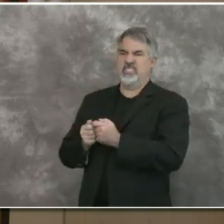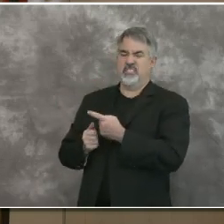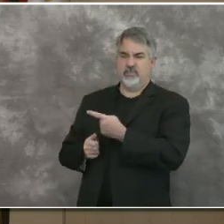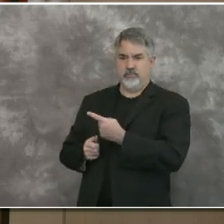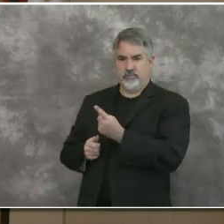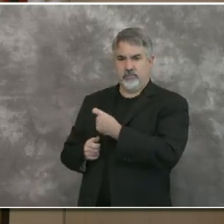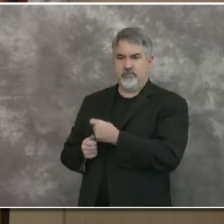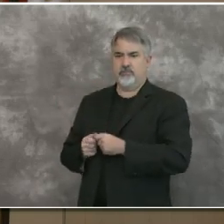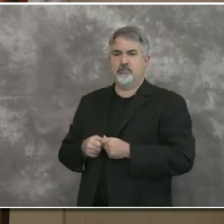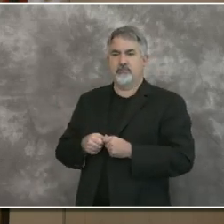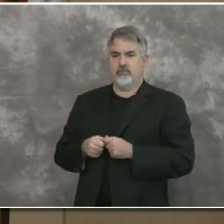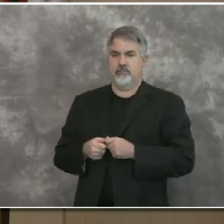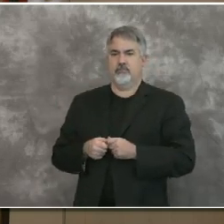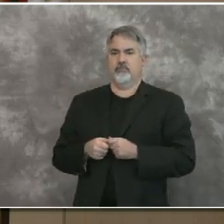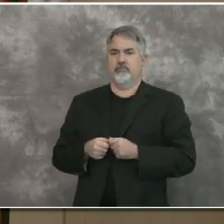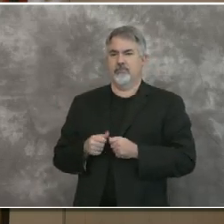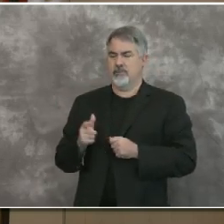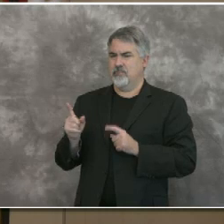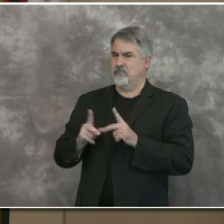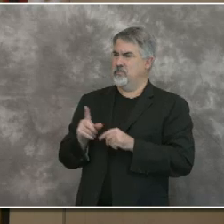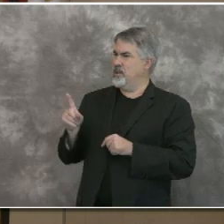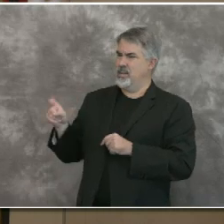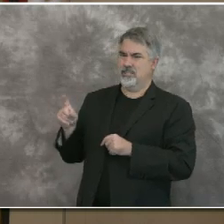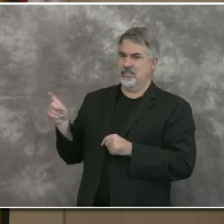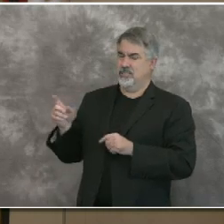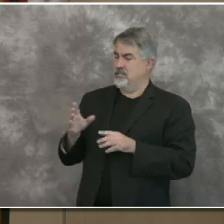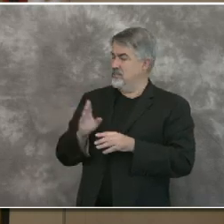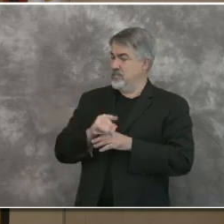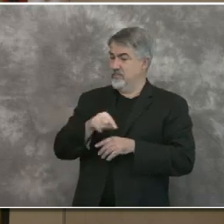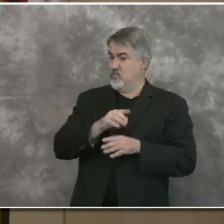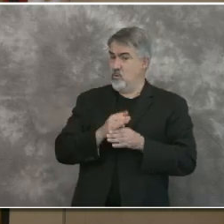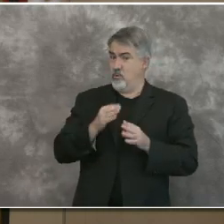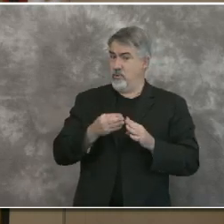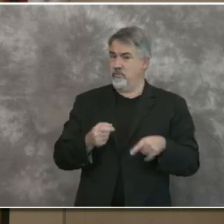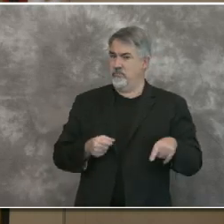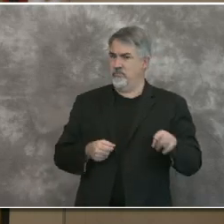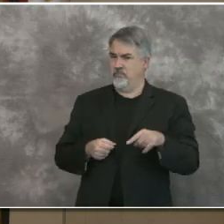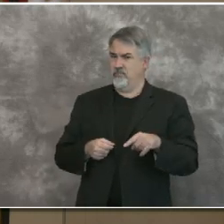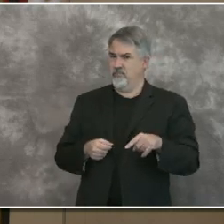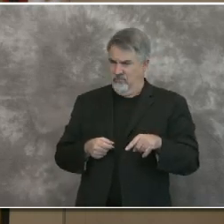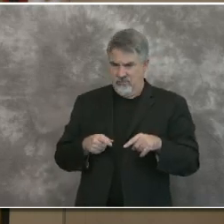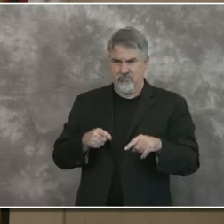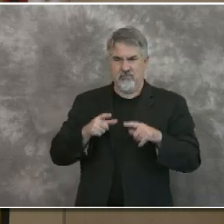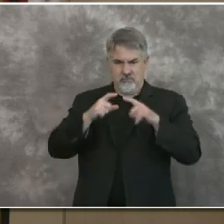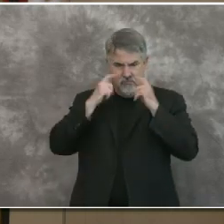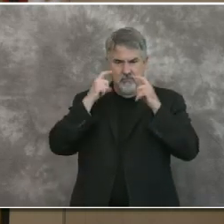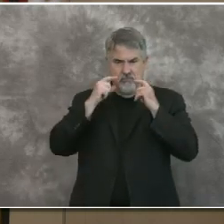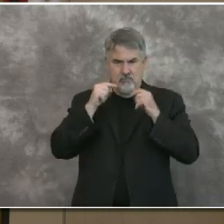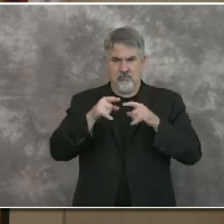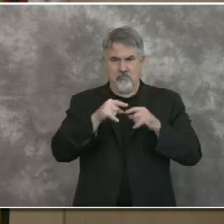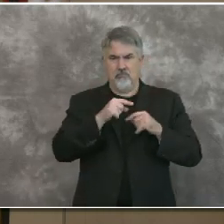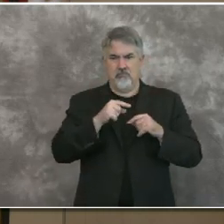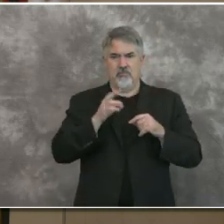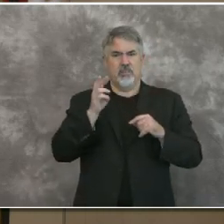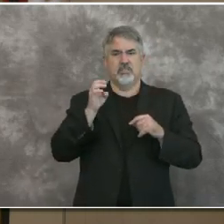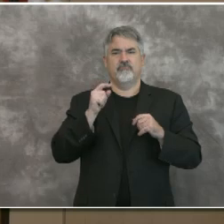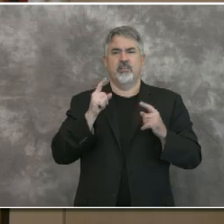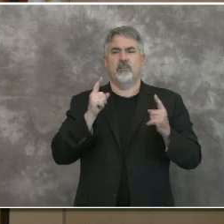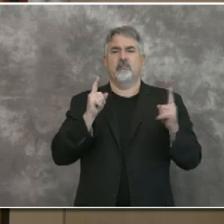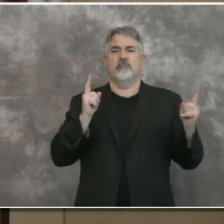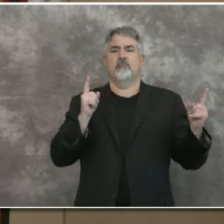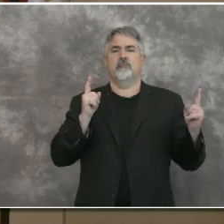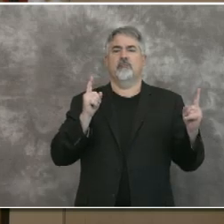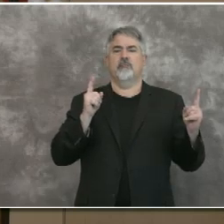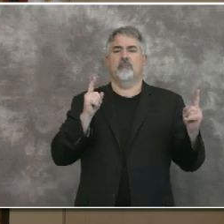people out, it is noticeable a good number of people may have a mask but do not put it on when they come within 6 feet of someone. Is this policy to